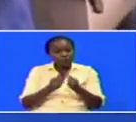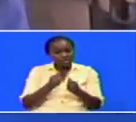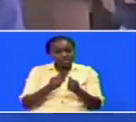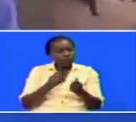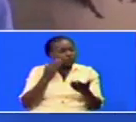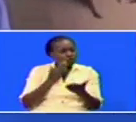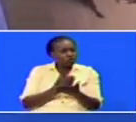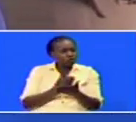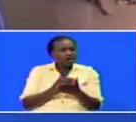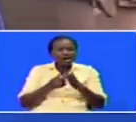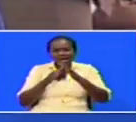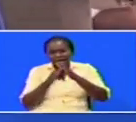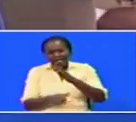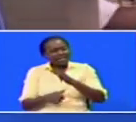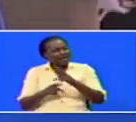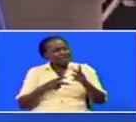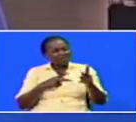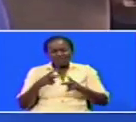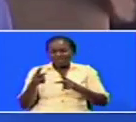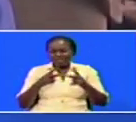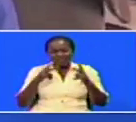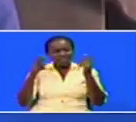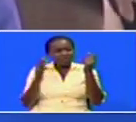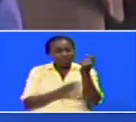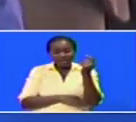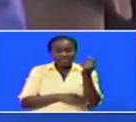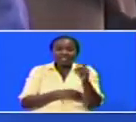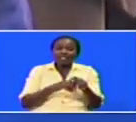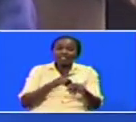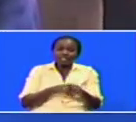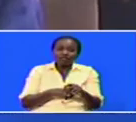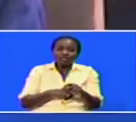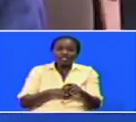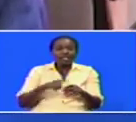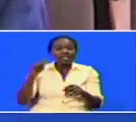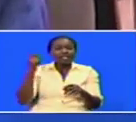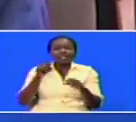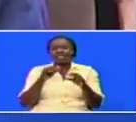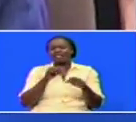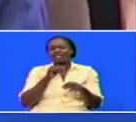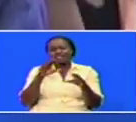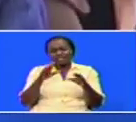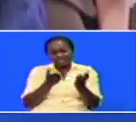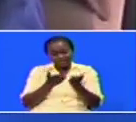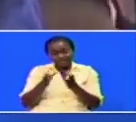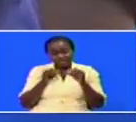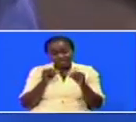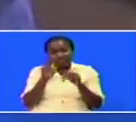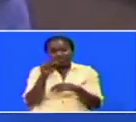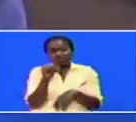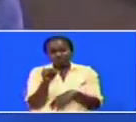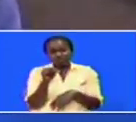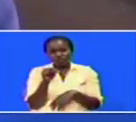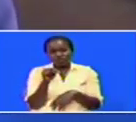under a very bad cloud of our Kenyans not receiving services. And therefore, it is